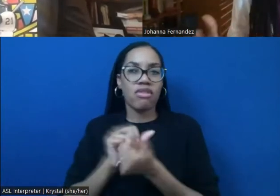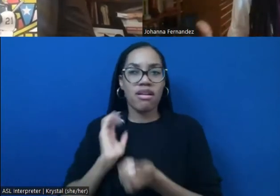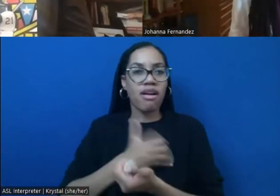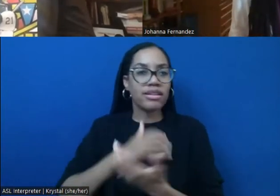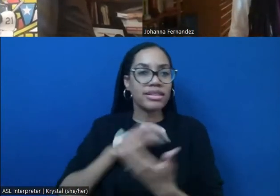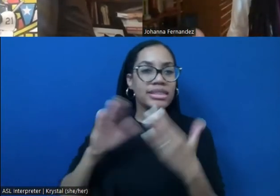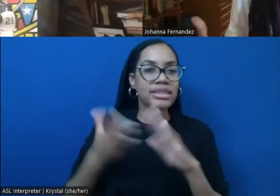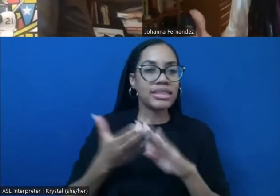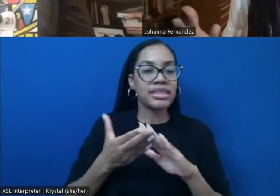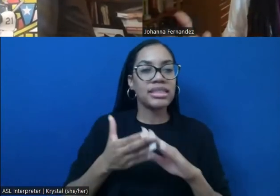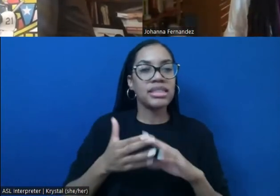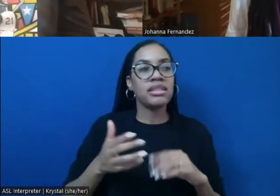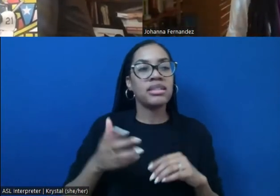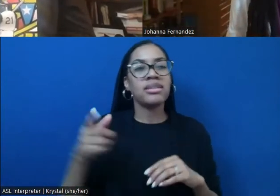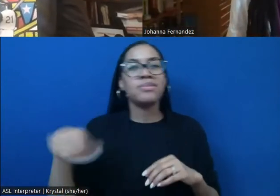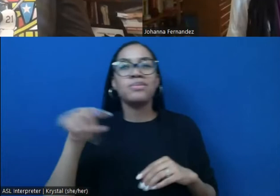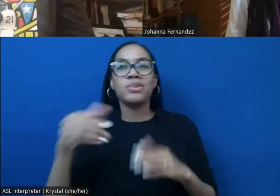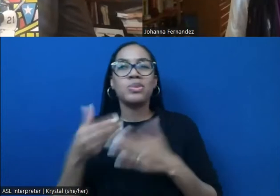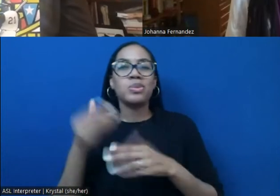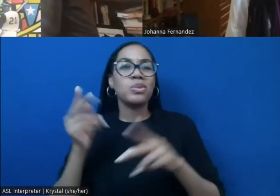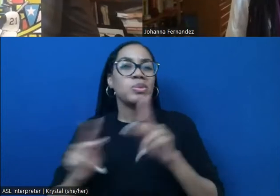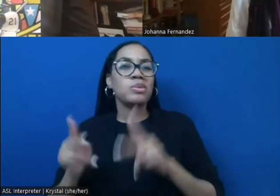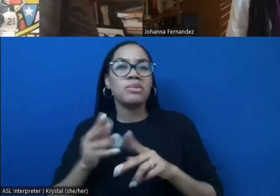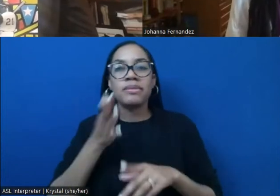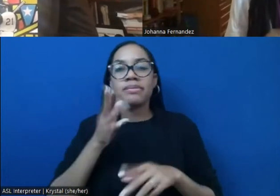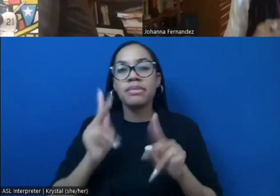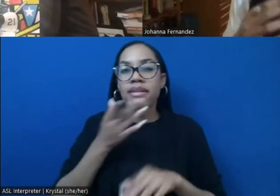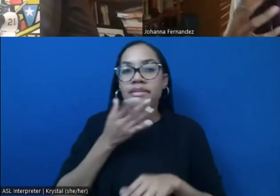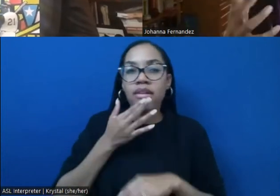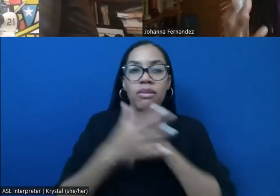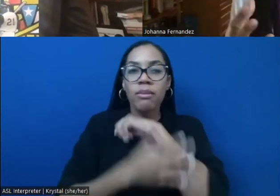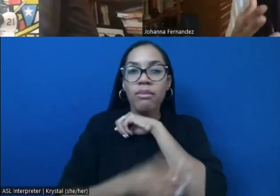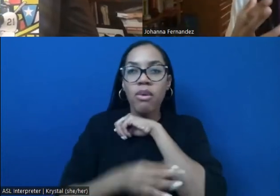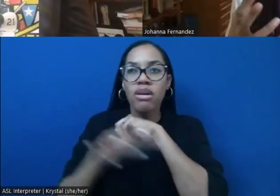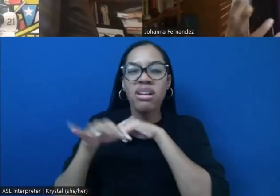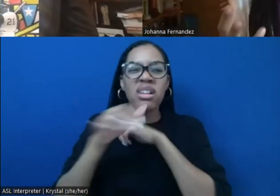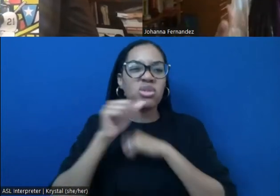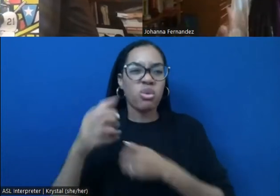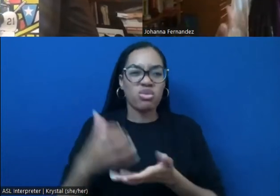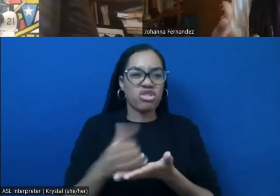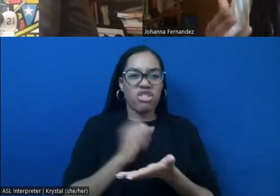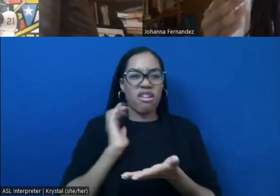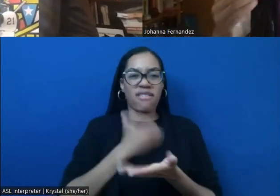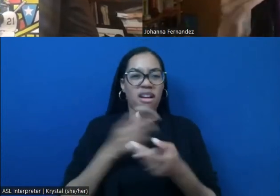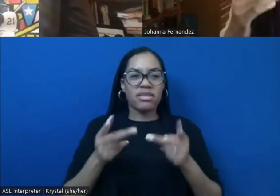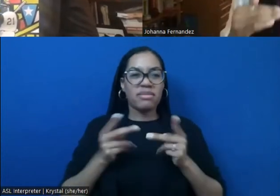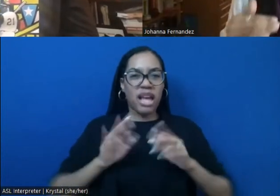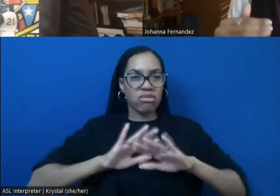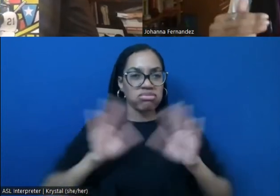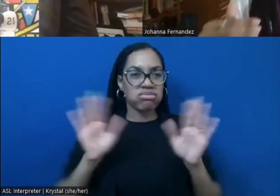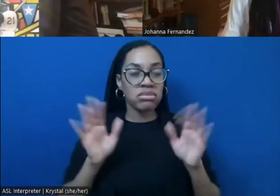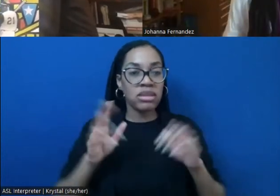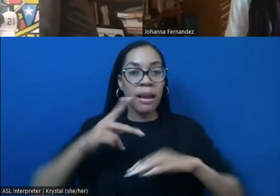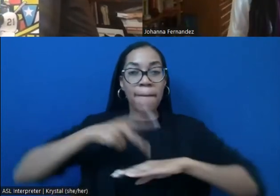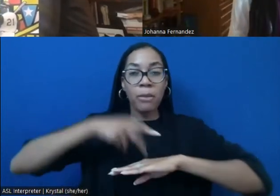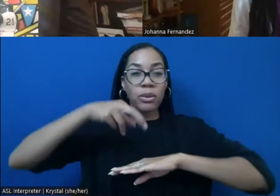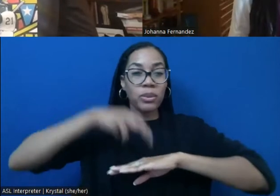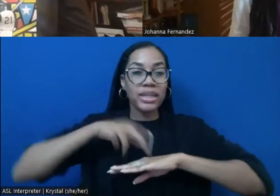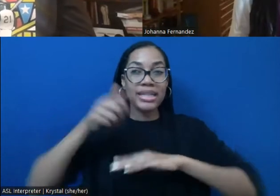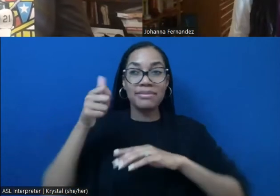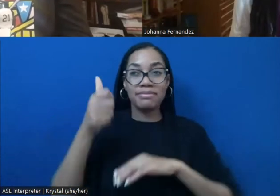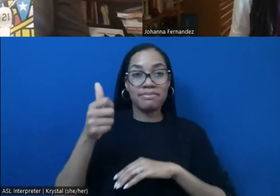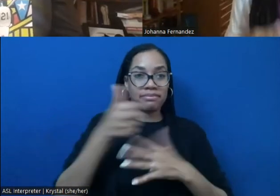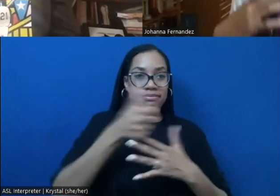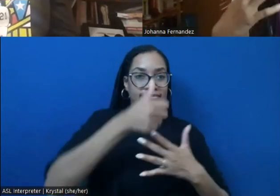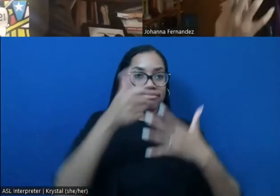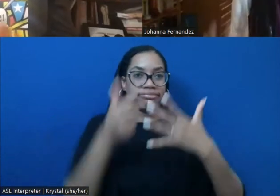and spaces of our city. Puerto Ricans are super exploited. They're at the bottom of the